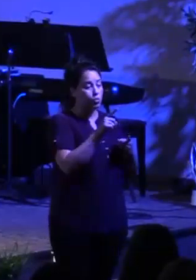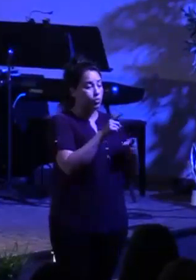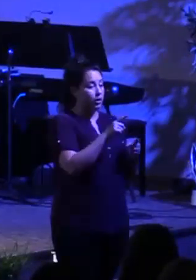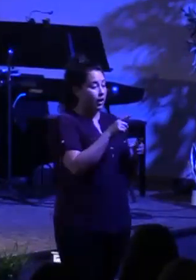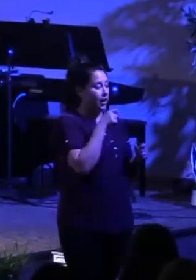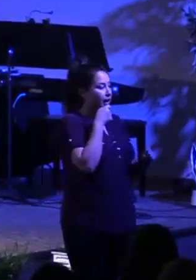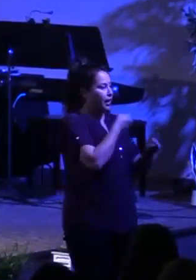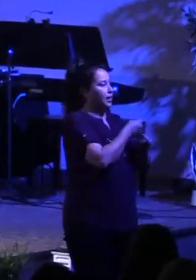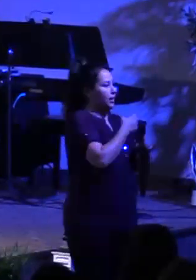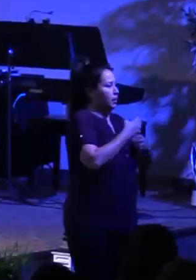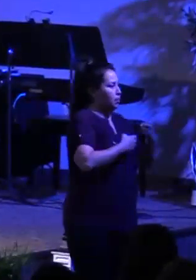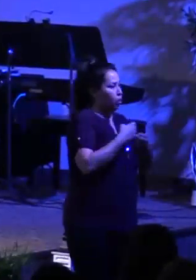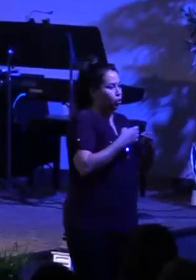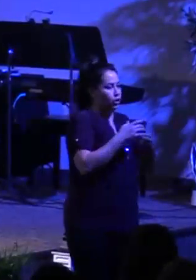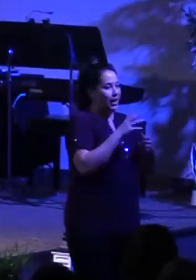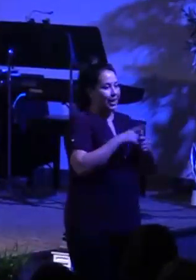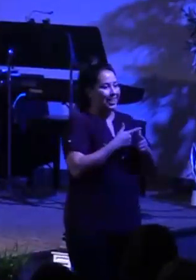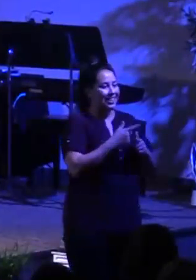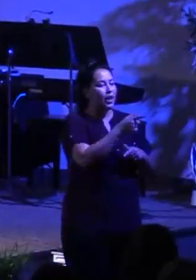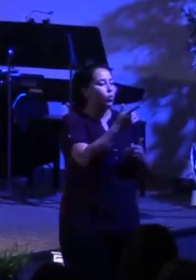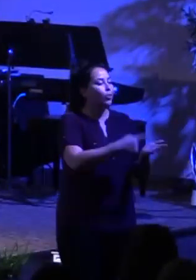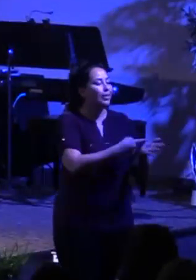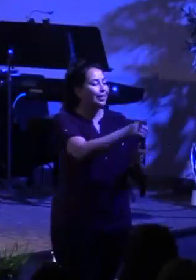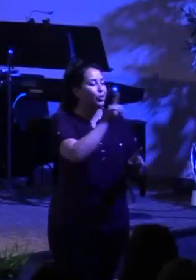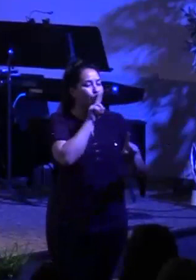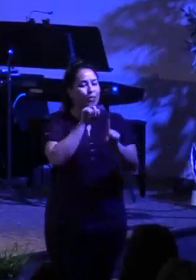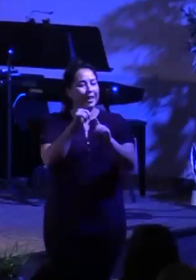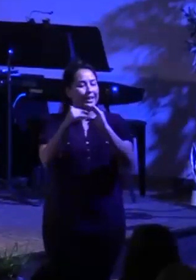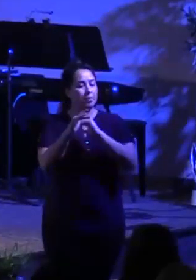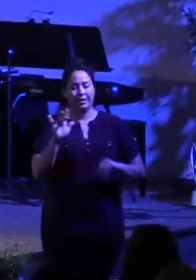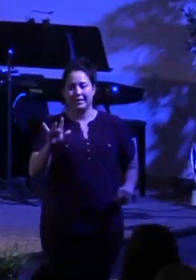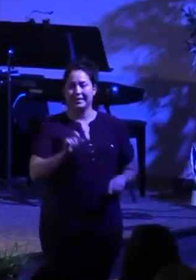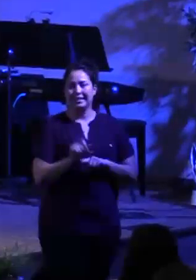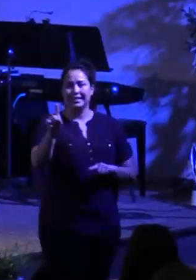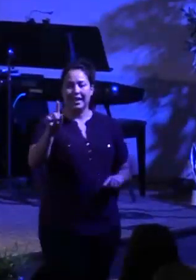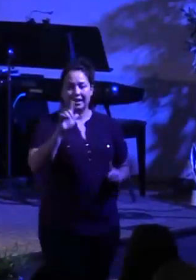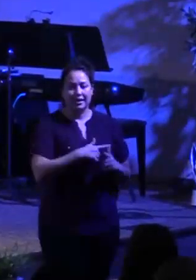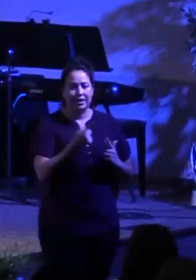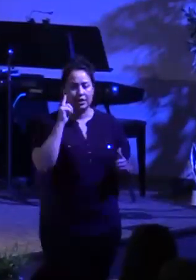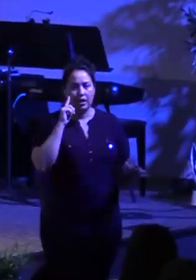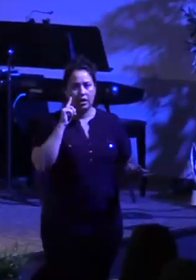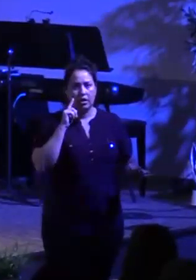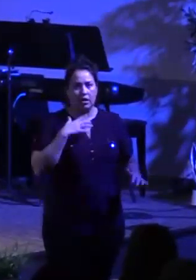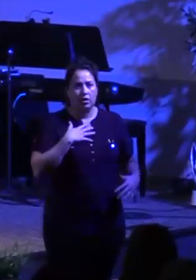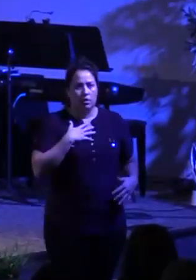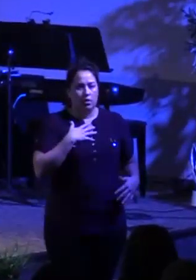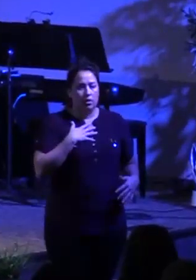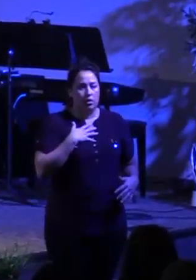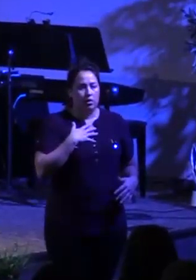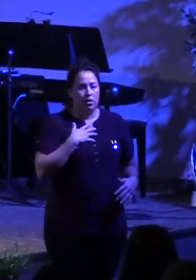respond sometimes when you see an email and you go, uh-oh, right? Have you ever felt that? That sinking feeling,